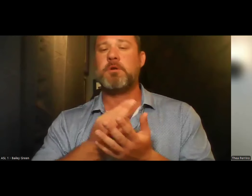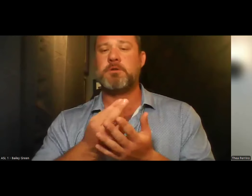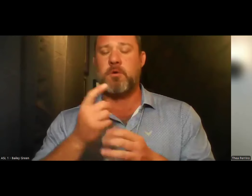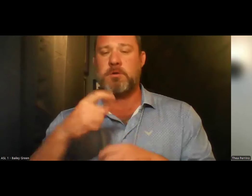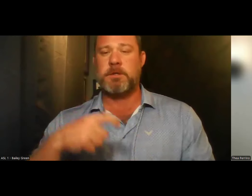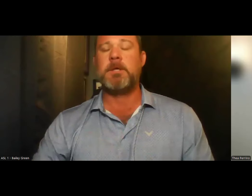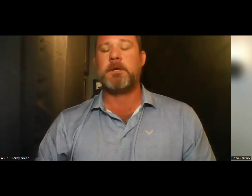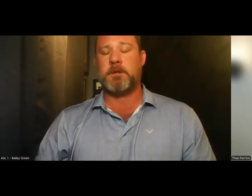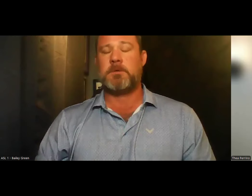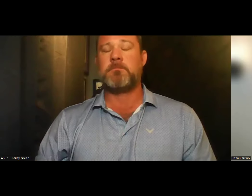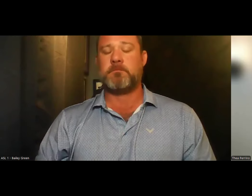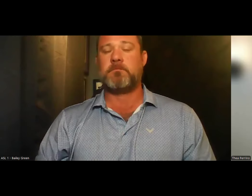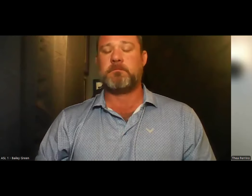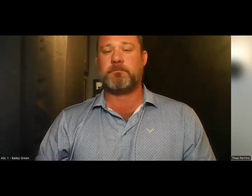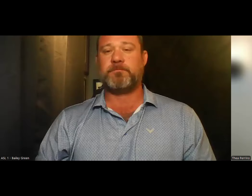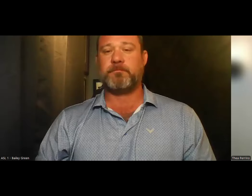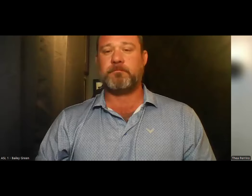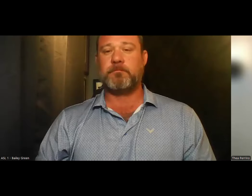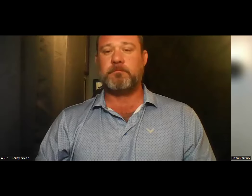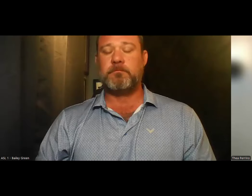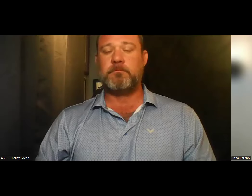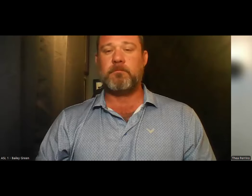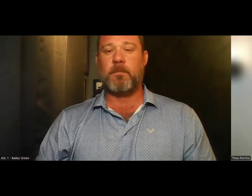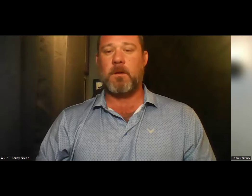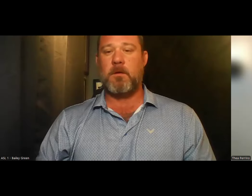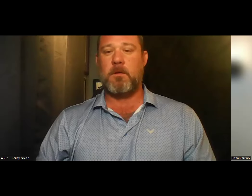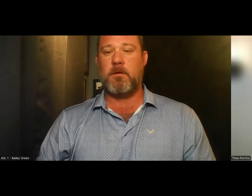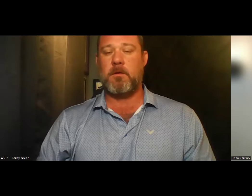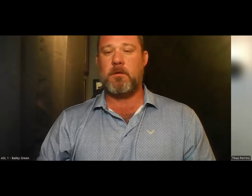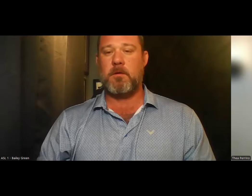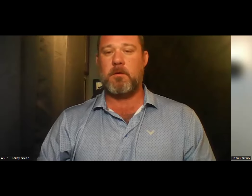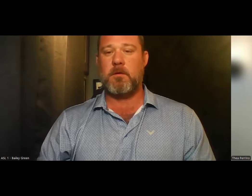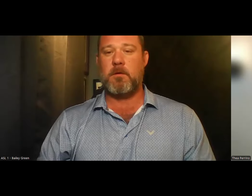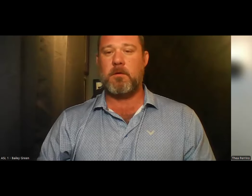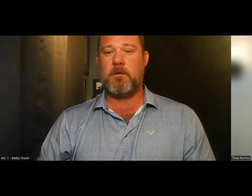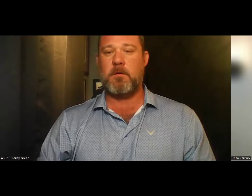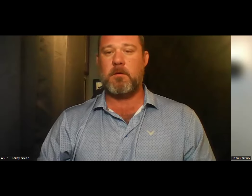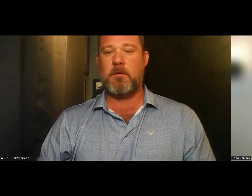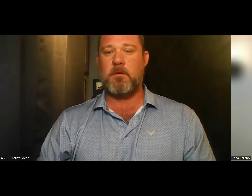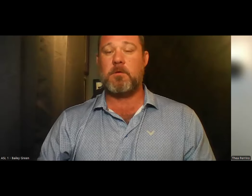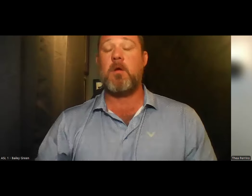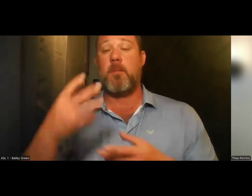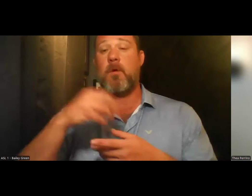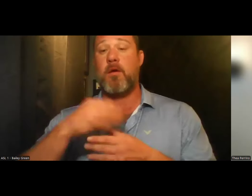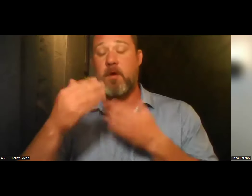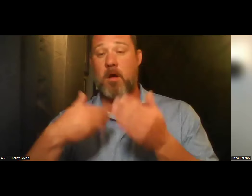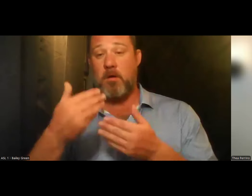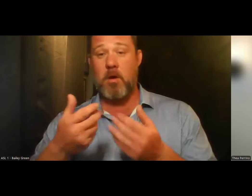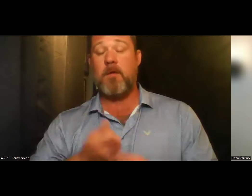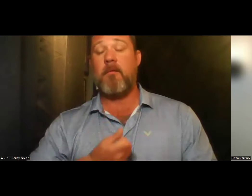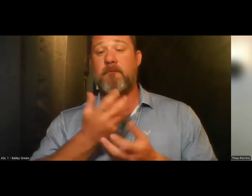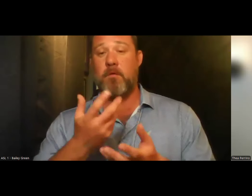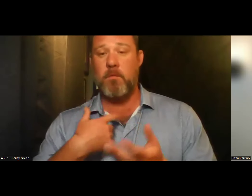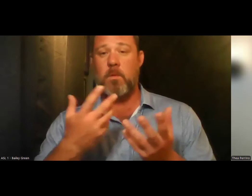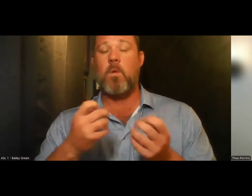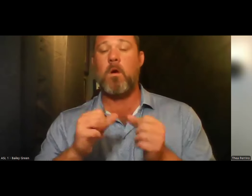needed to effectively implement these regulations. And so as part of an ongoing effort, we